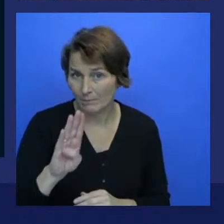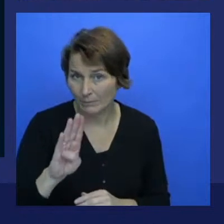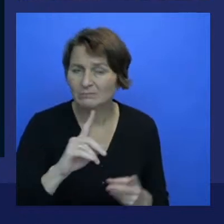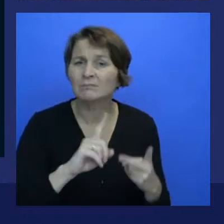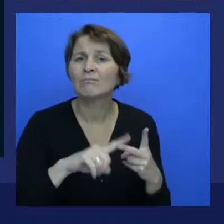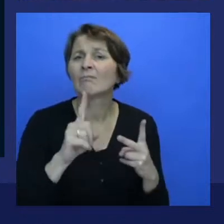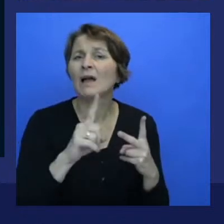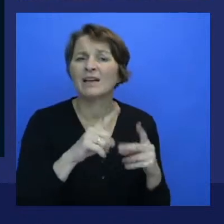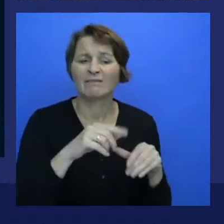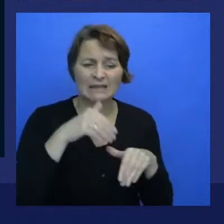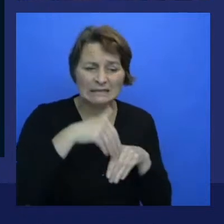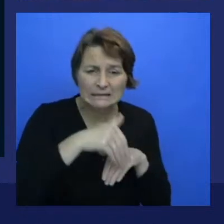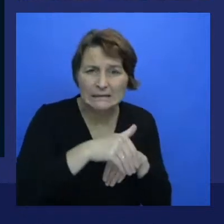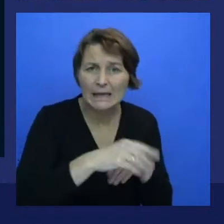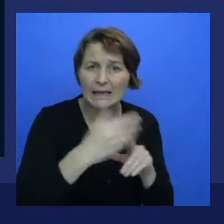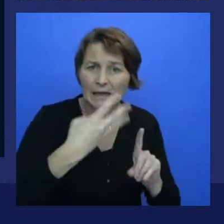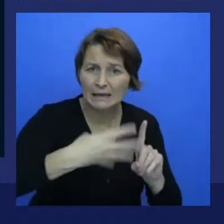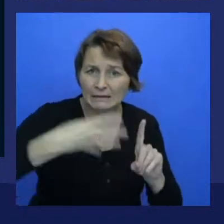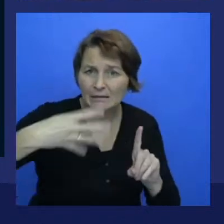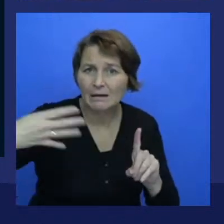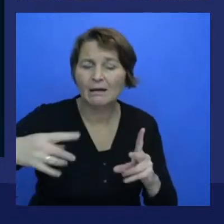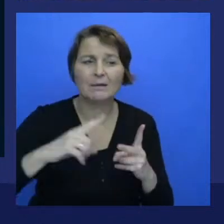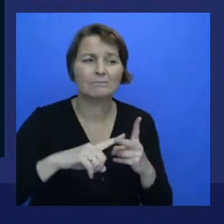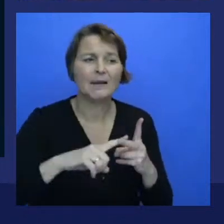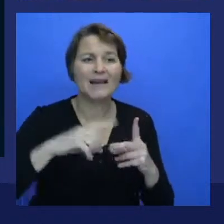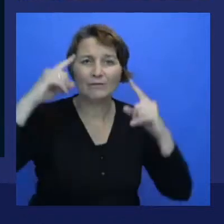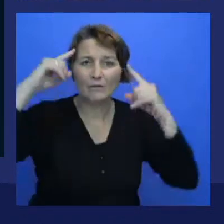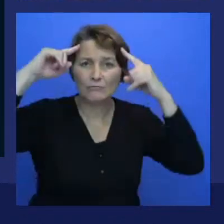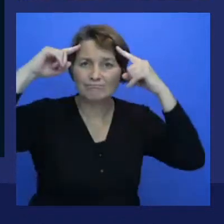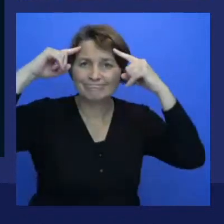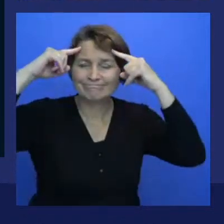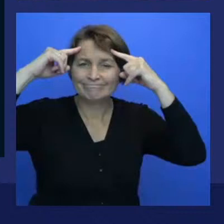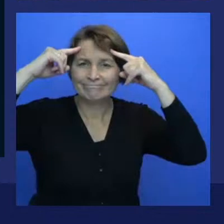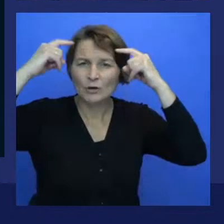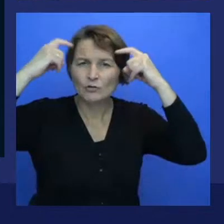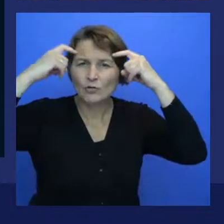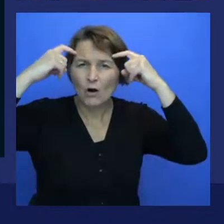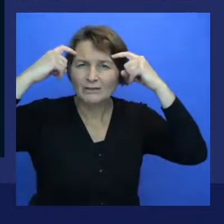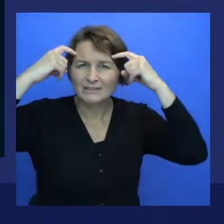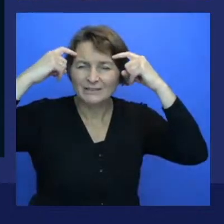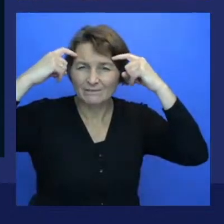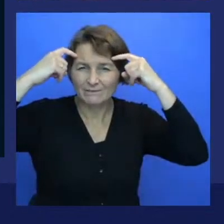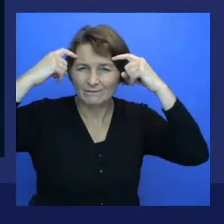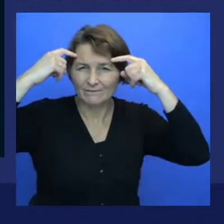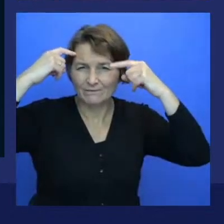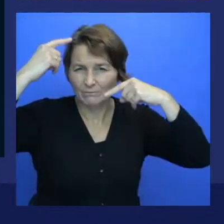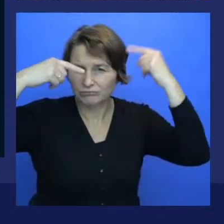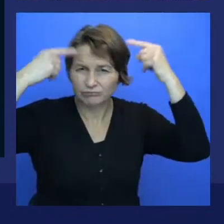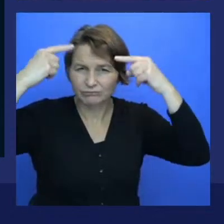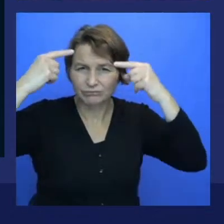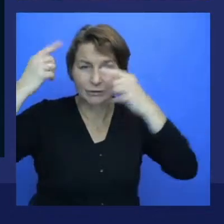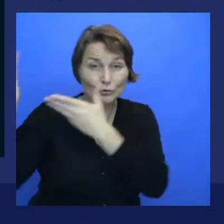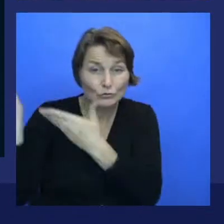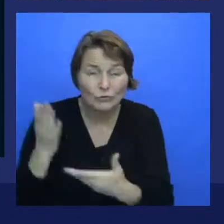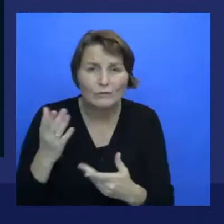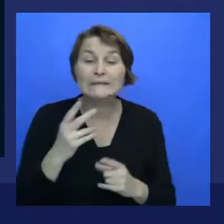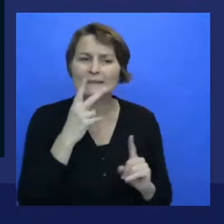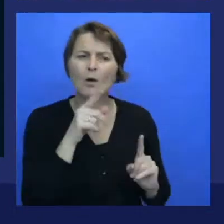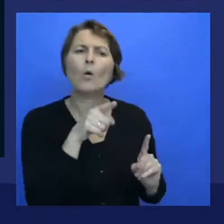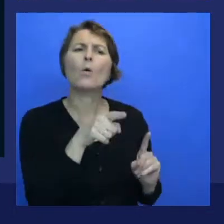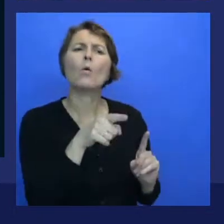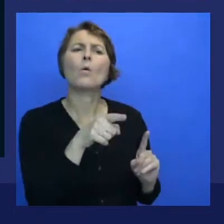implemented cognitive services, so you can see how they work, or even on that cognitive